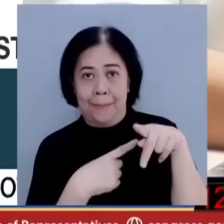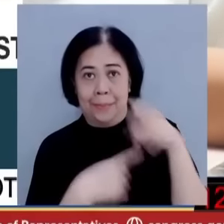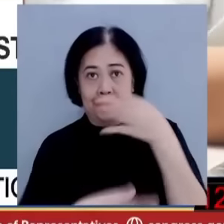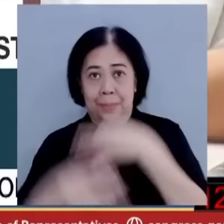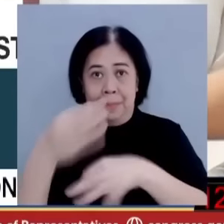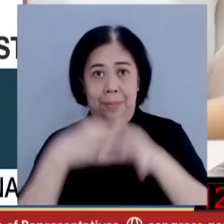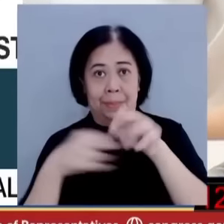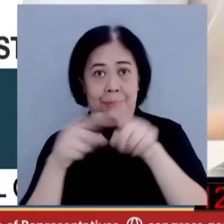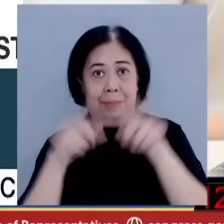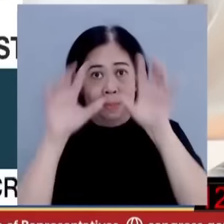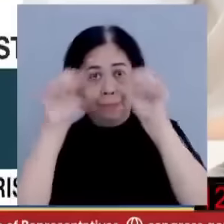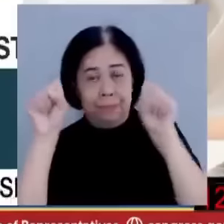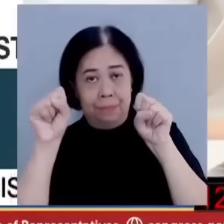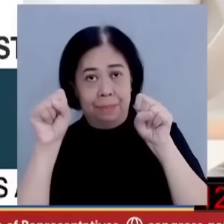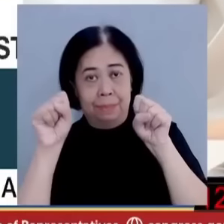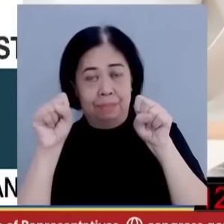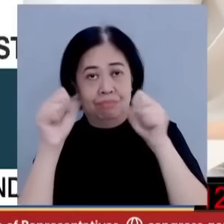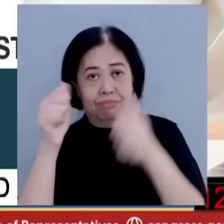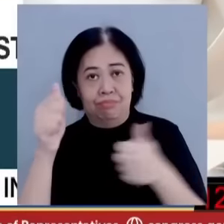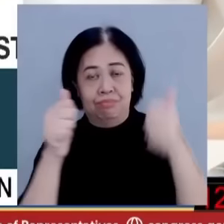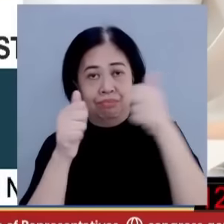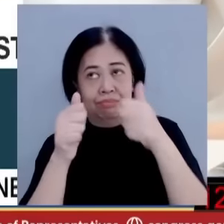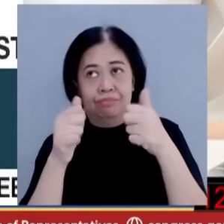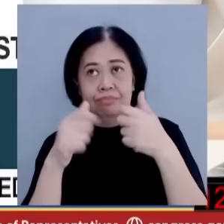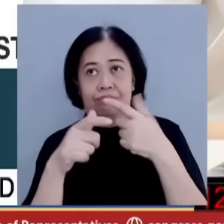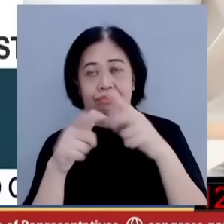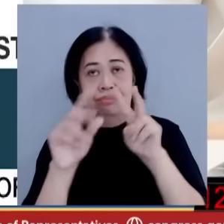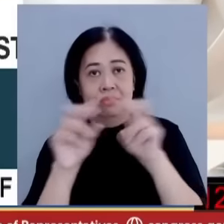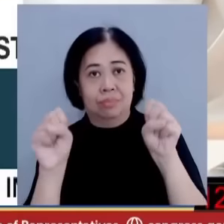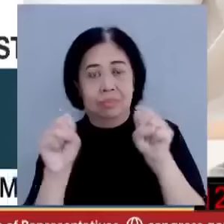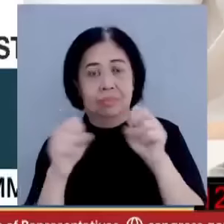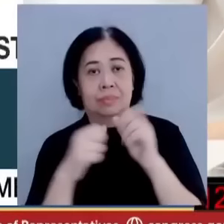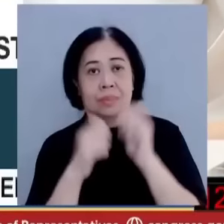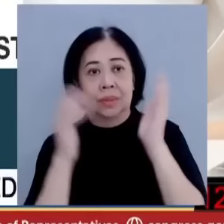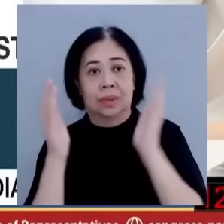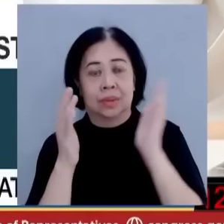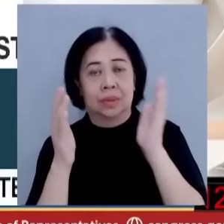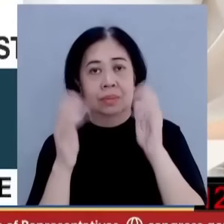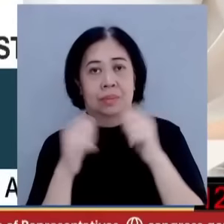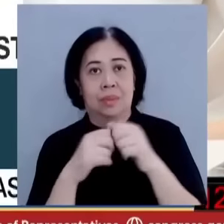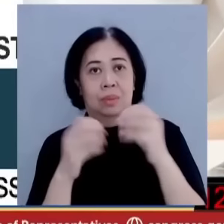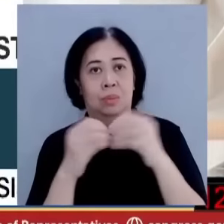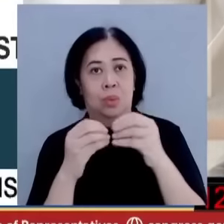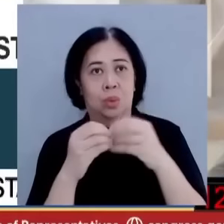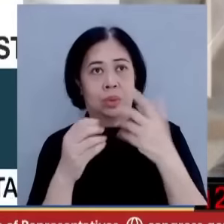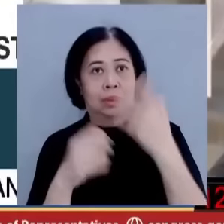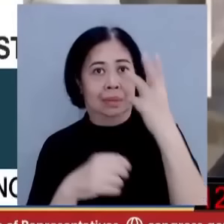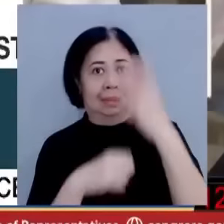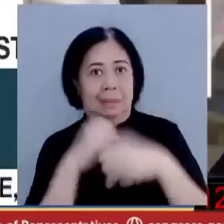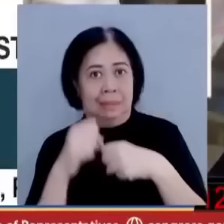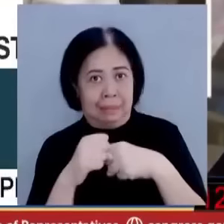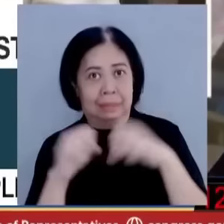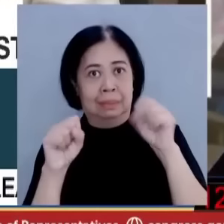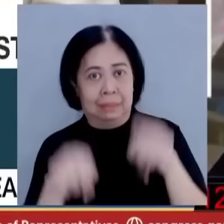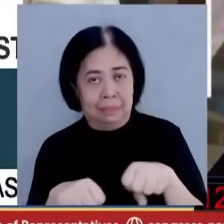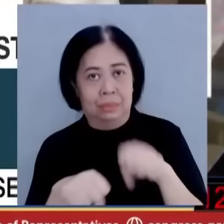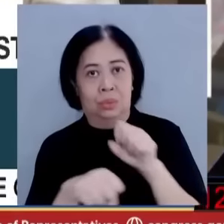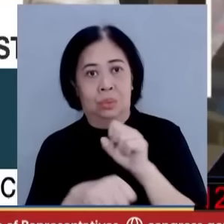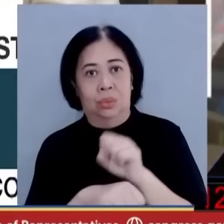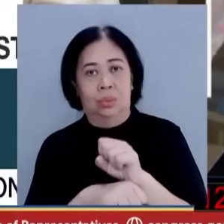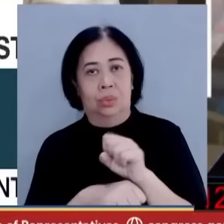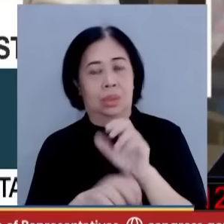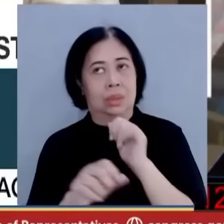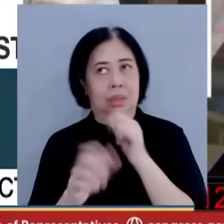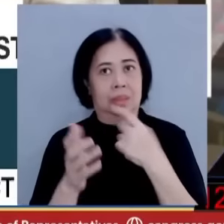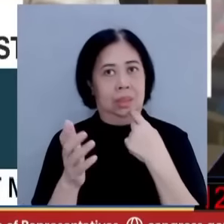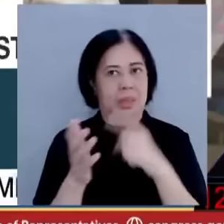president and to run again for president and therefore serve as chief executive for more than 6 years, no, so I'm not saying that